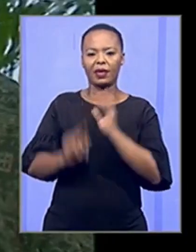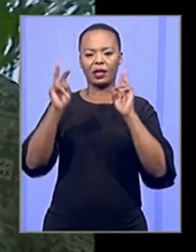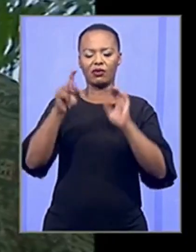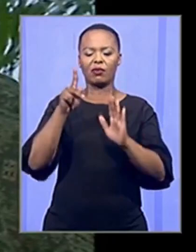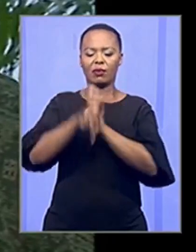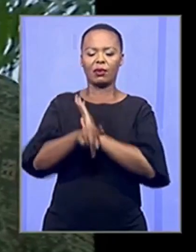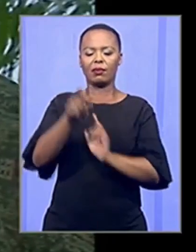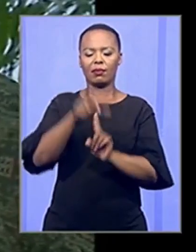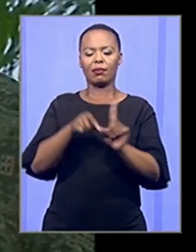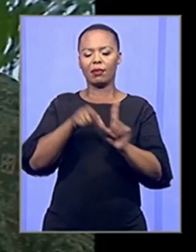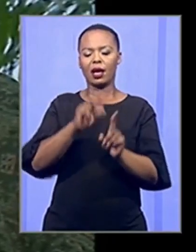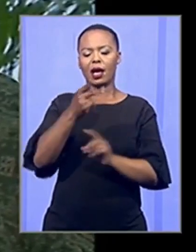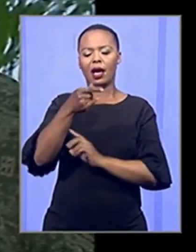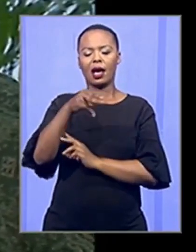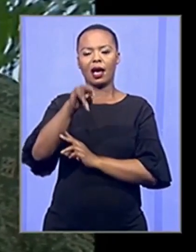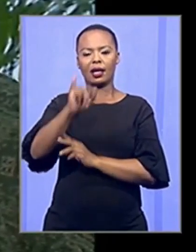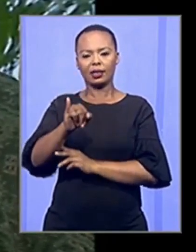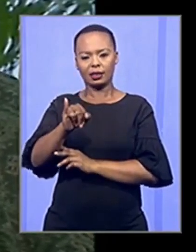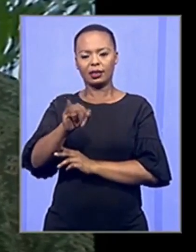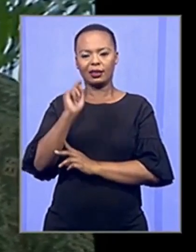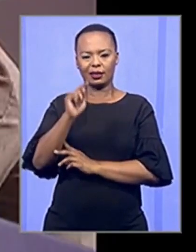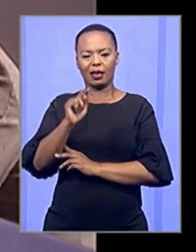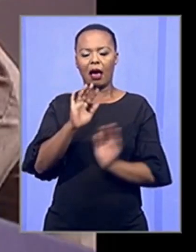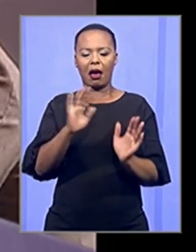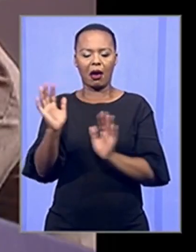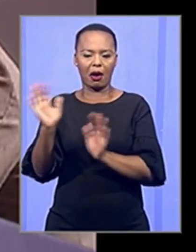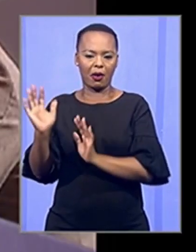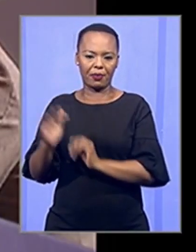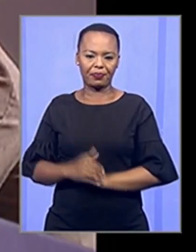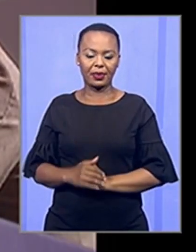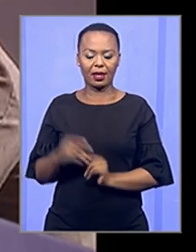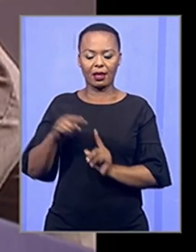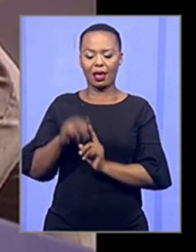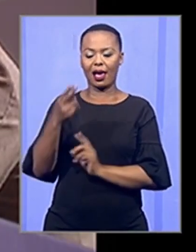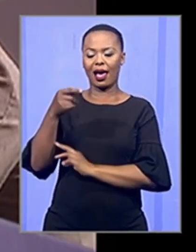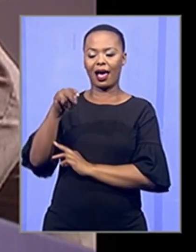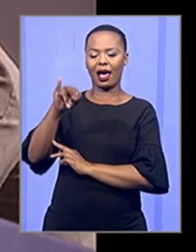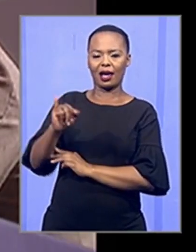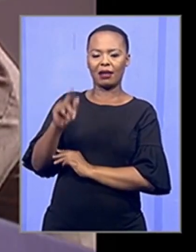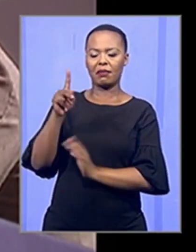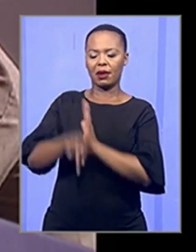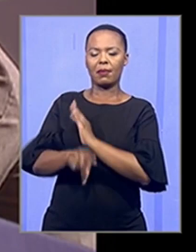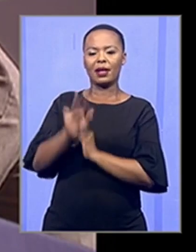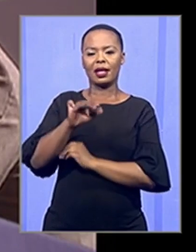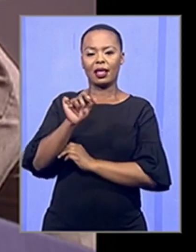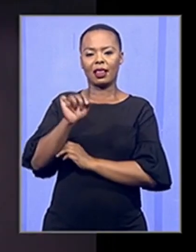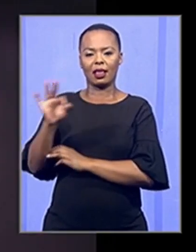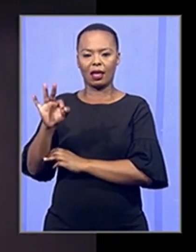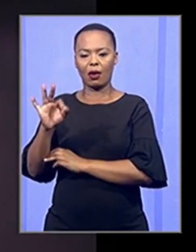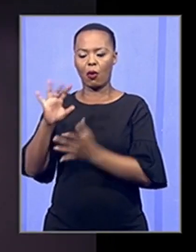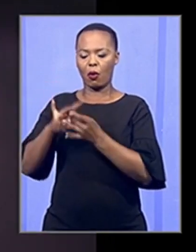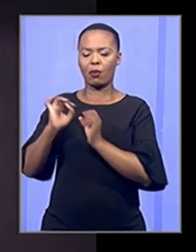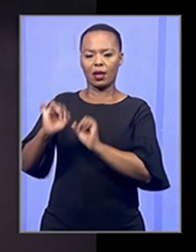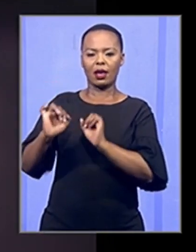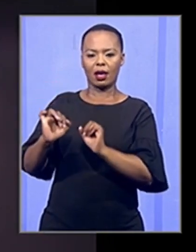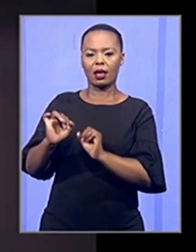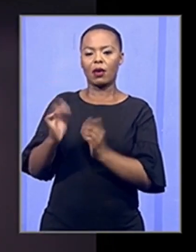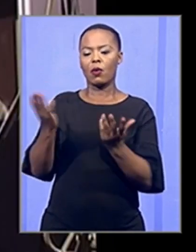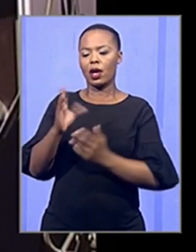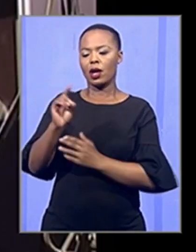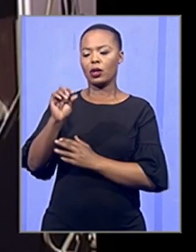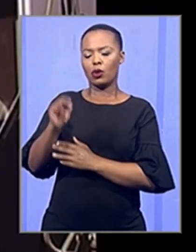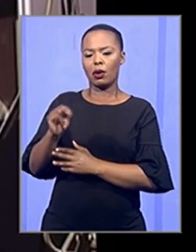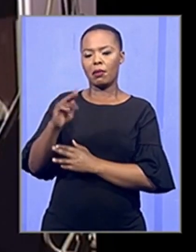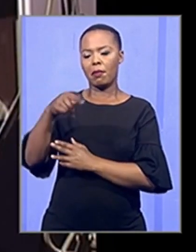le go bolawa ga moeteledipele wa maloba moswi Chris Hani. Chris Hani o bolailwe ka 1993 kwa legaeng la gagwe kwa Don Park